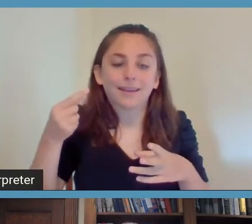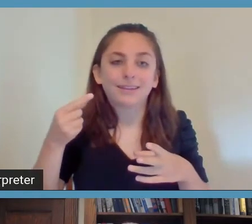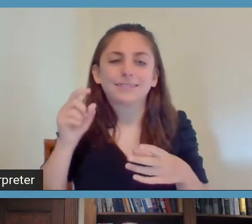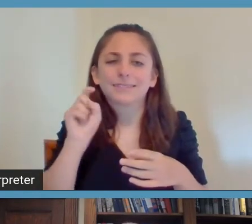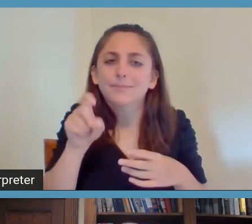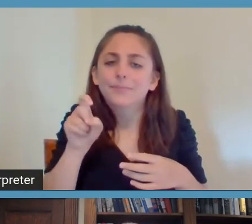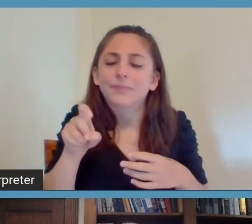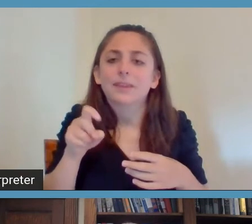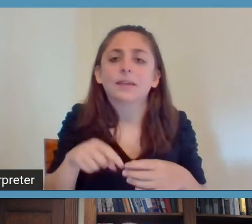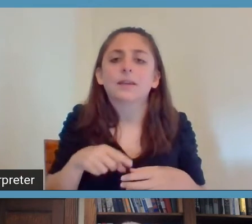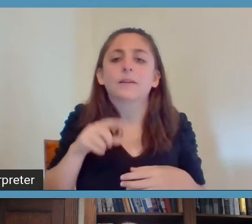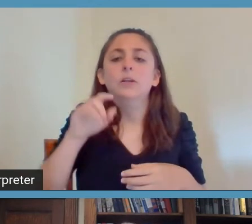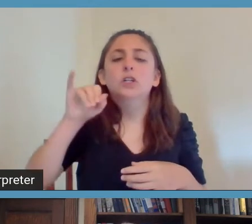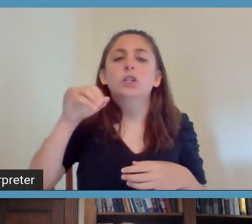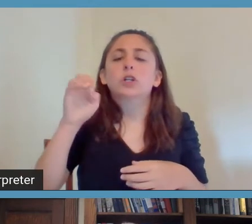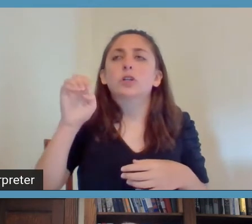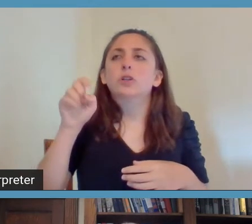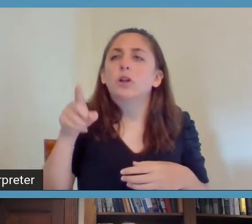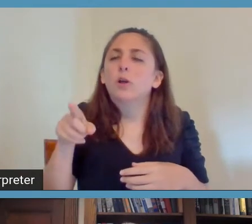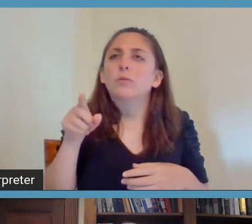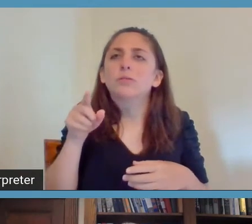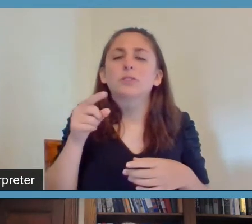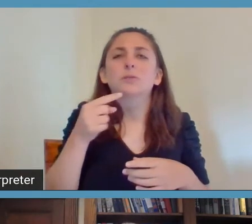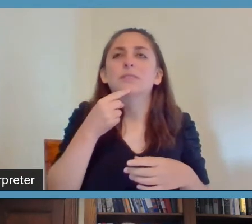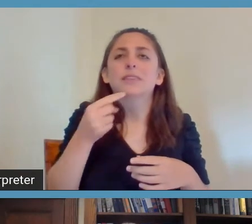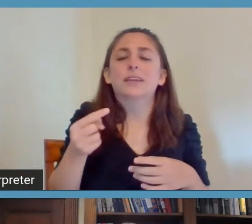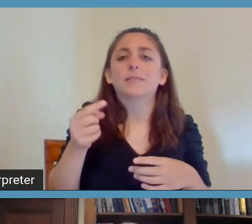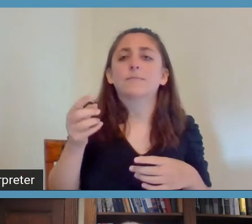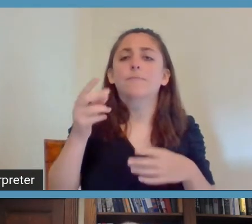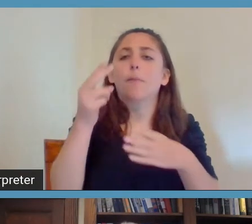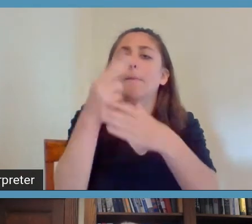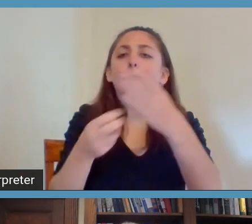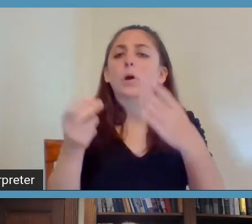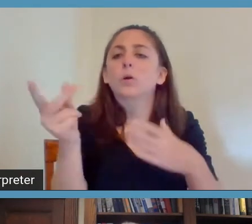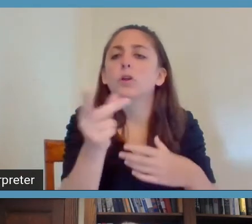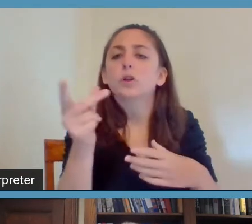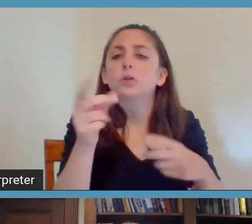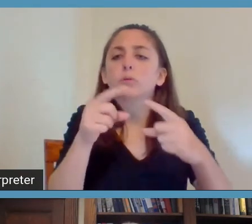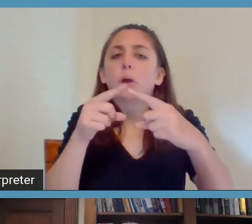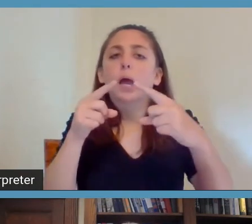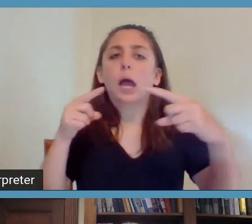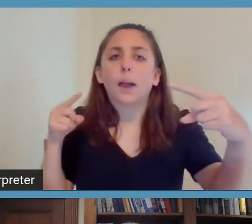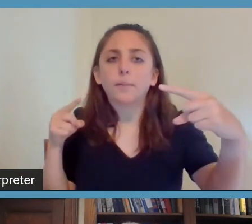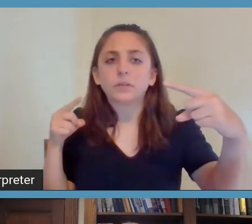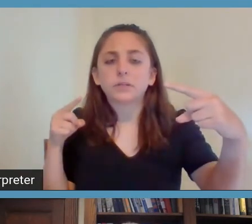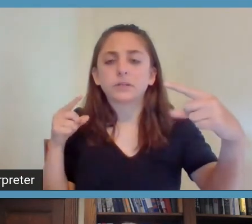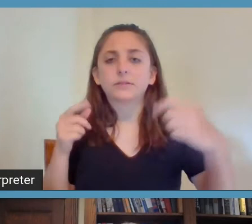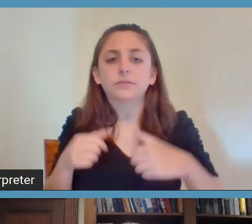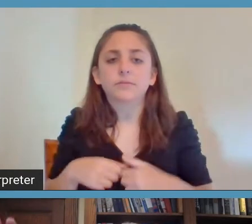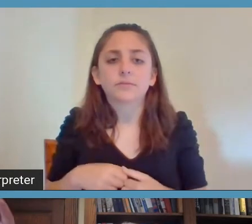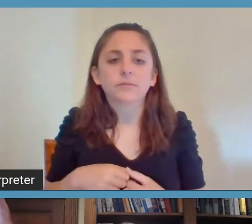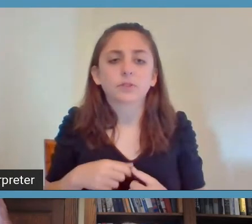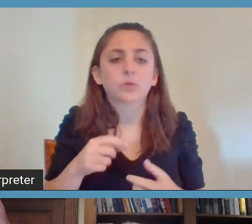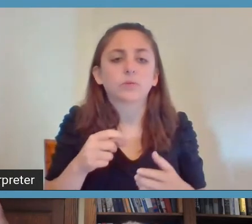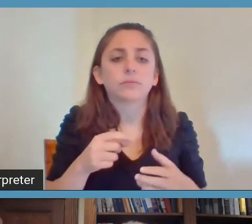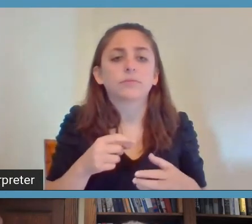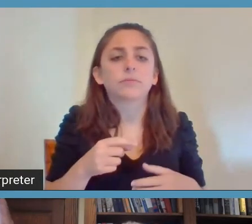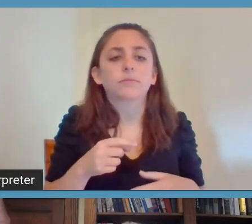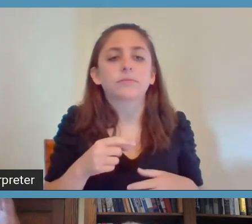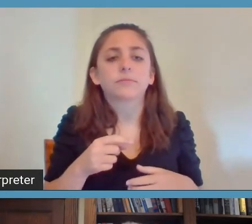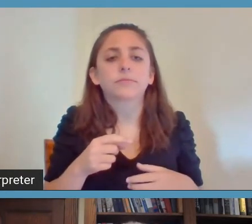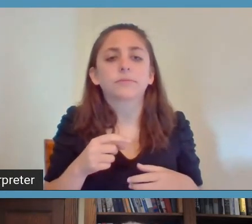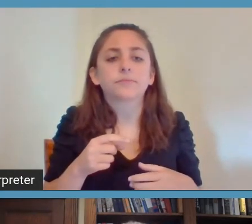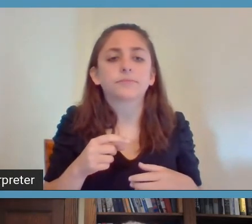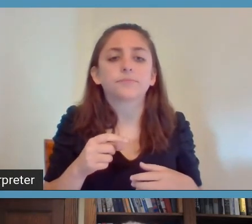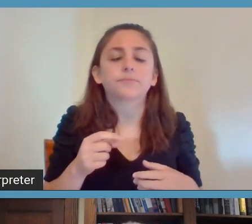you say that you two are kind of opposite ends of the spectrum in terms of what's required for producing something, you know, more, you know,